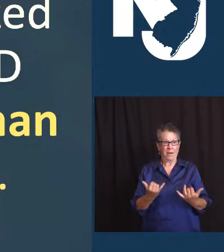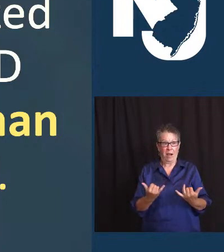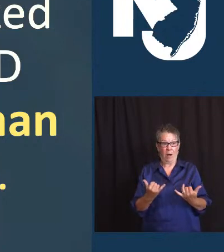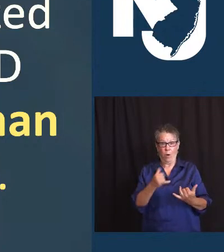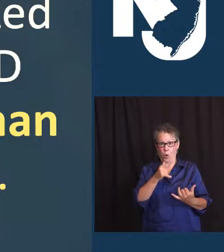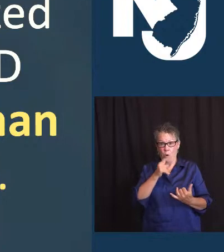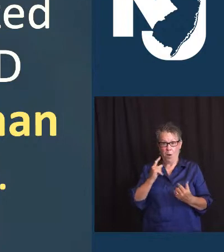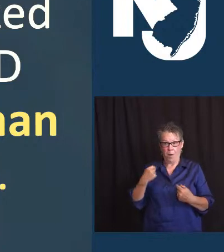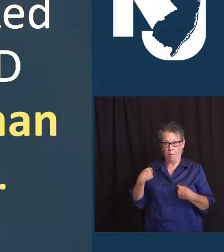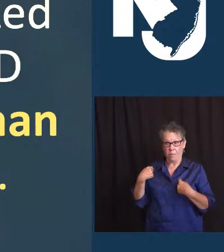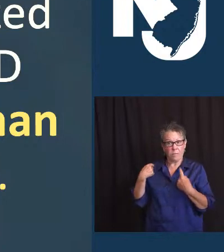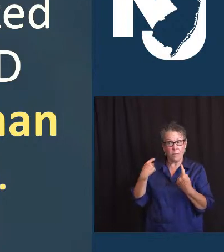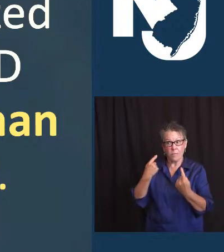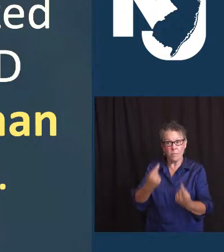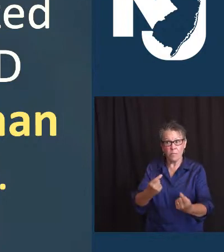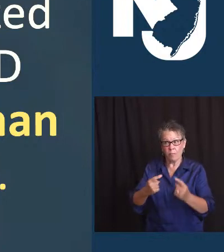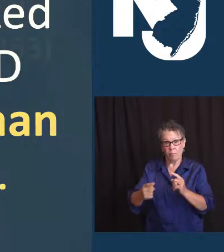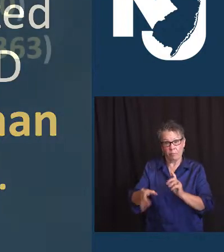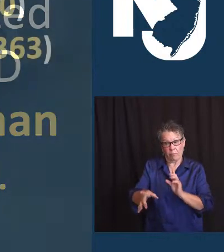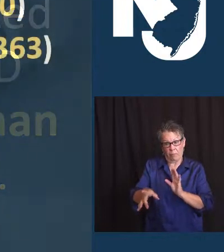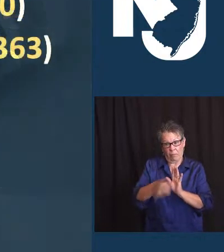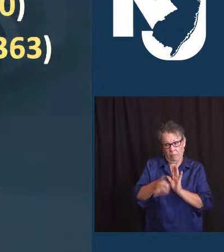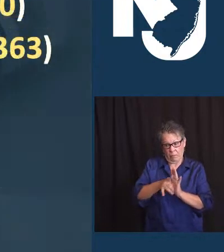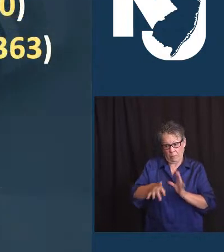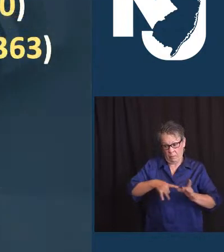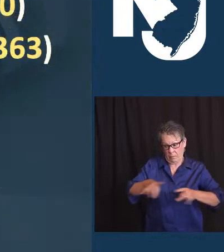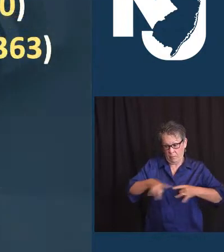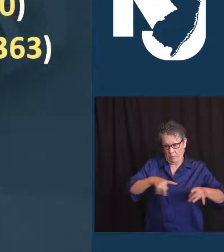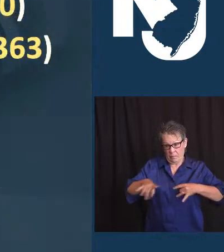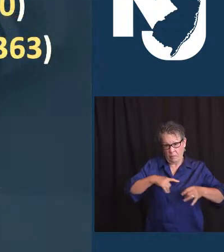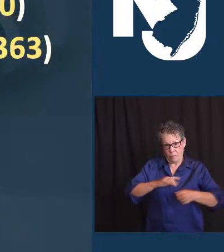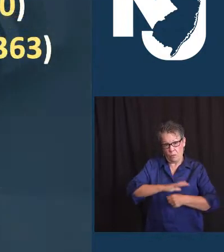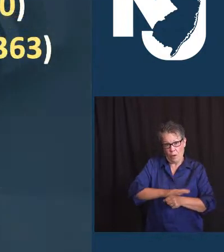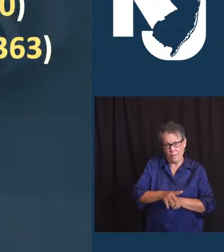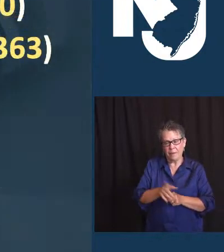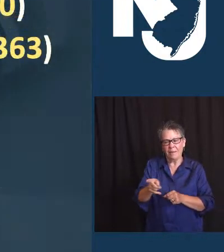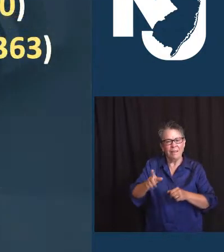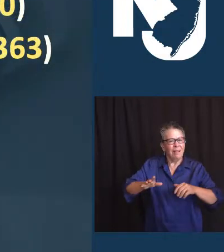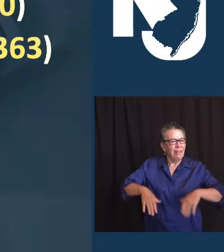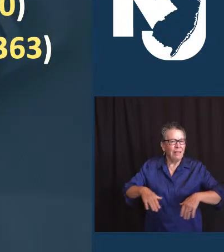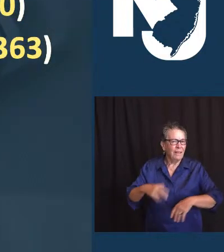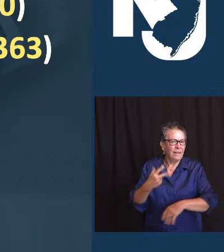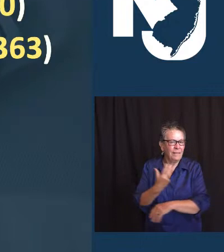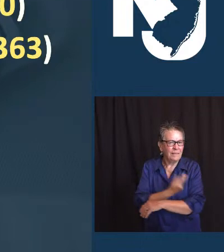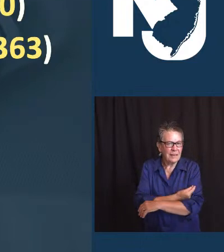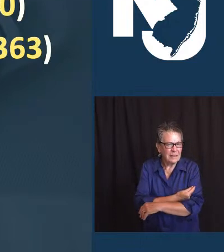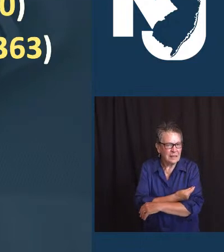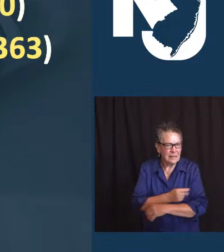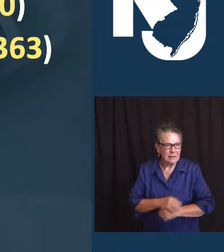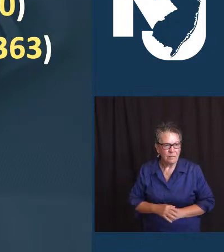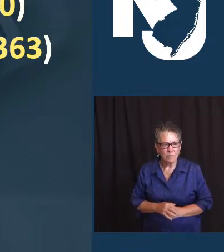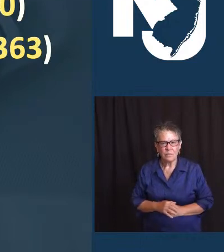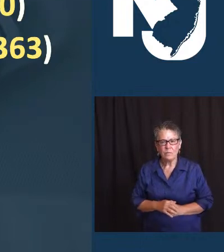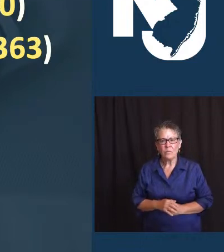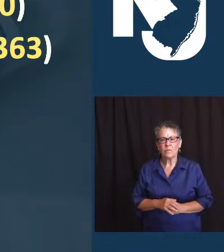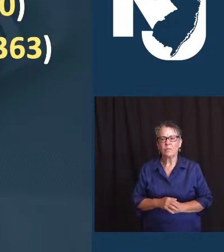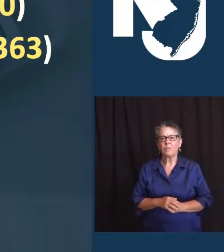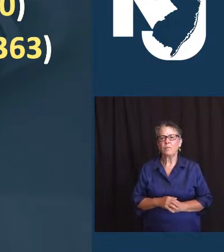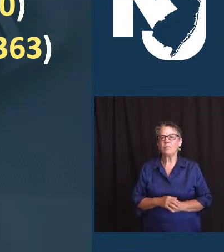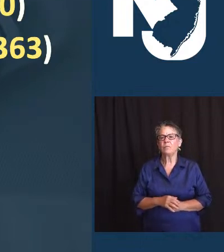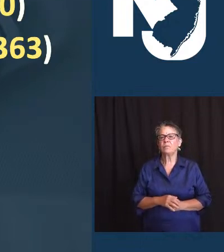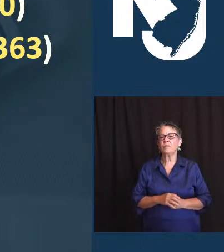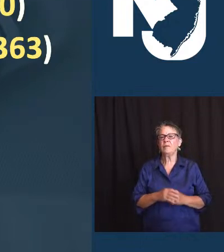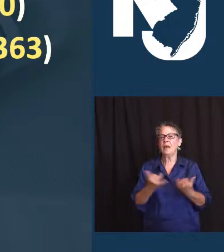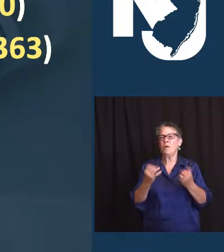vaccinated cannot be contested. Now, looking to our other numbers, as many other states are experiencing,